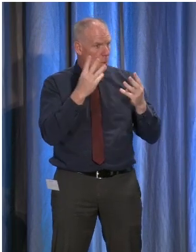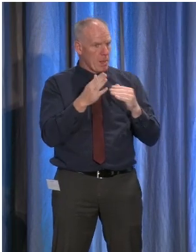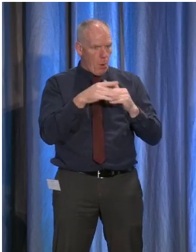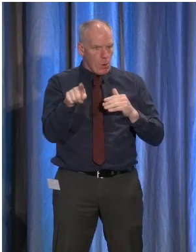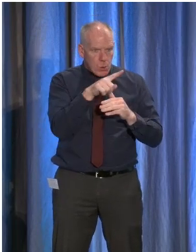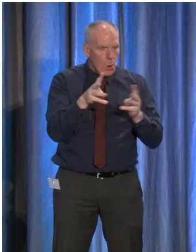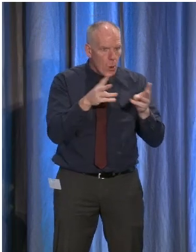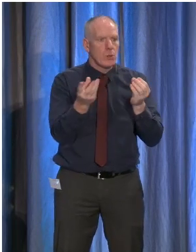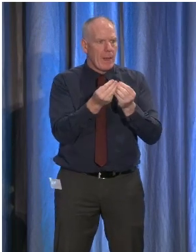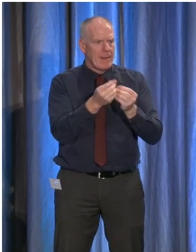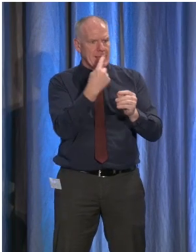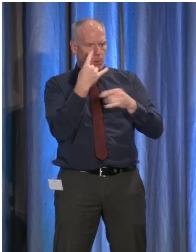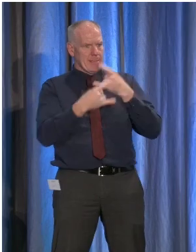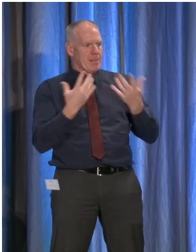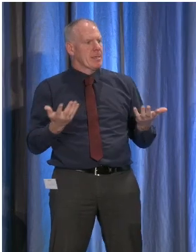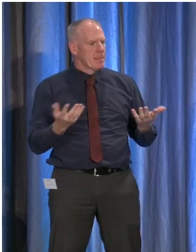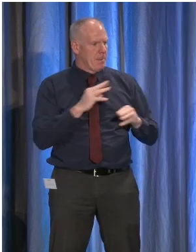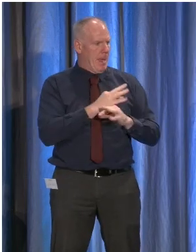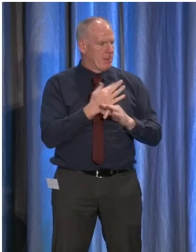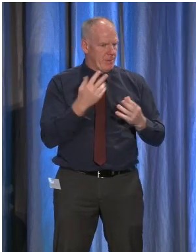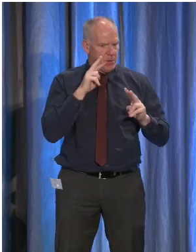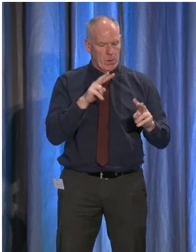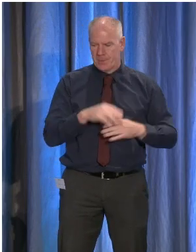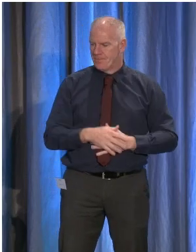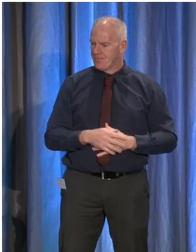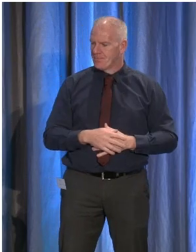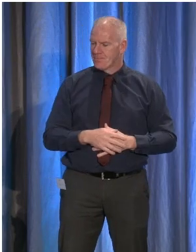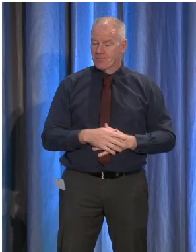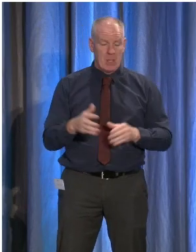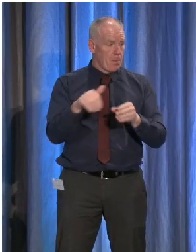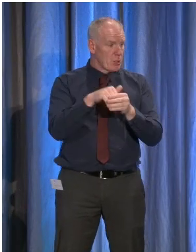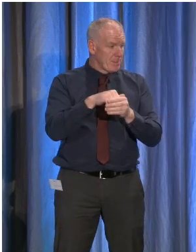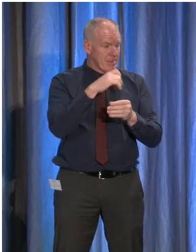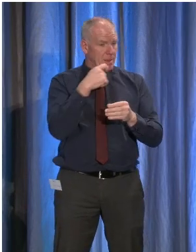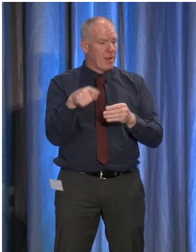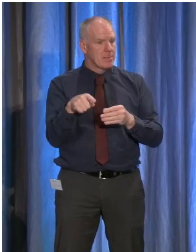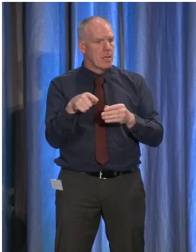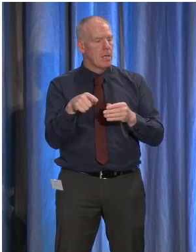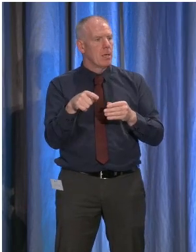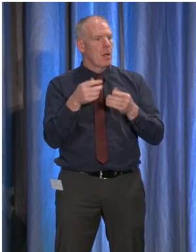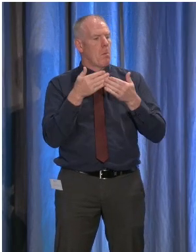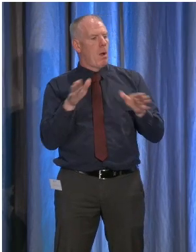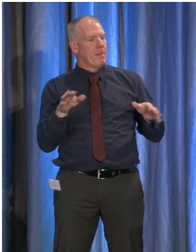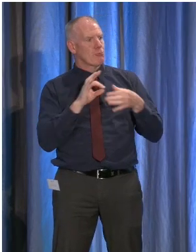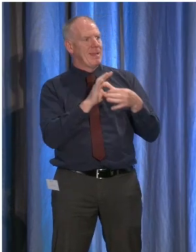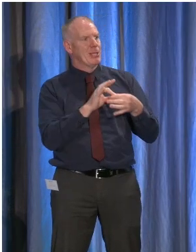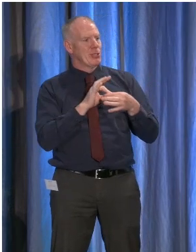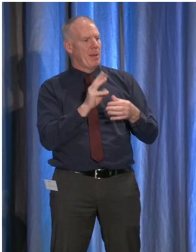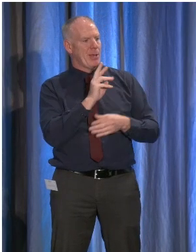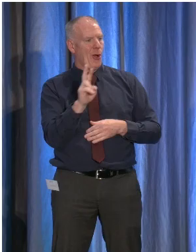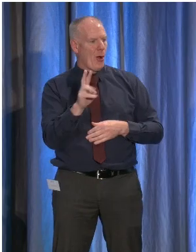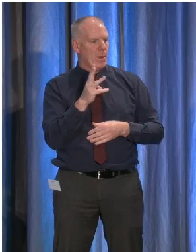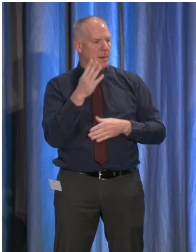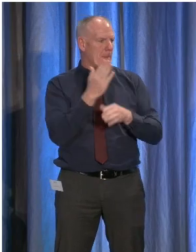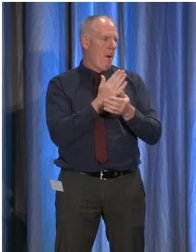together and they want to be kept informed. And our participants also told us that public relations were going to be an